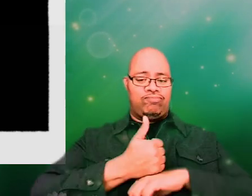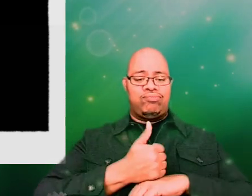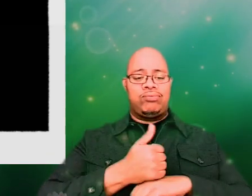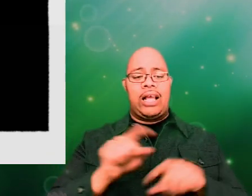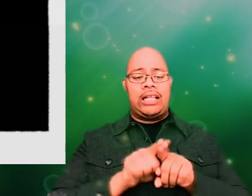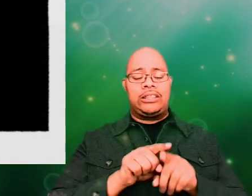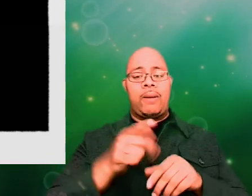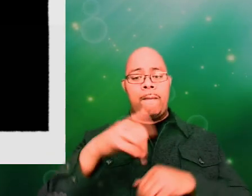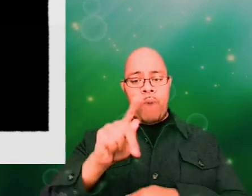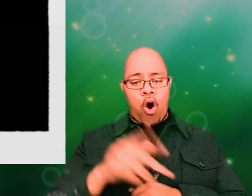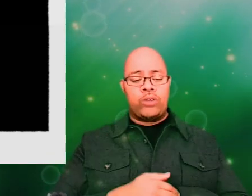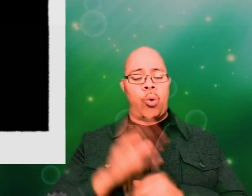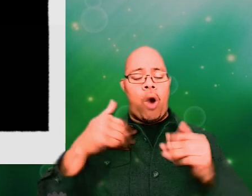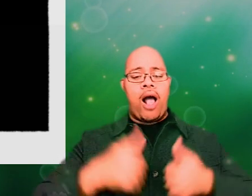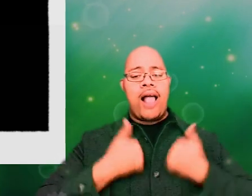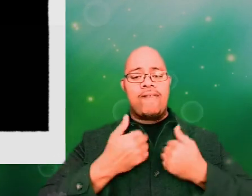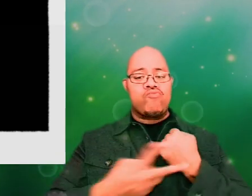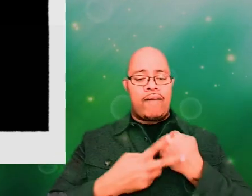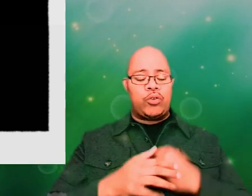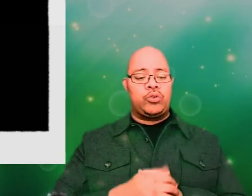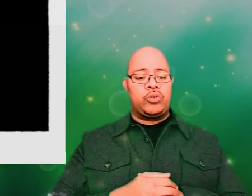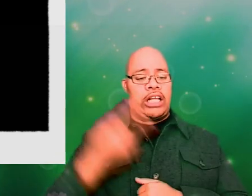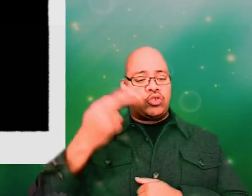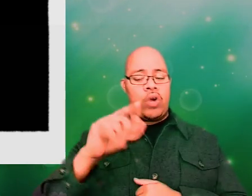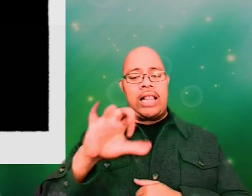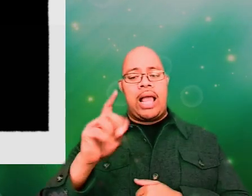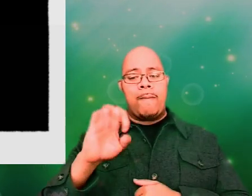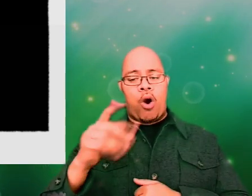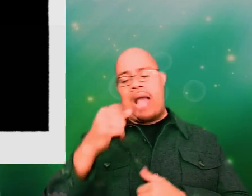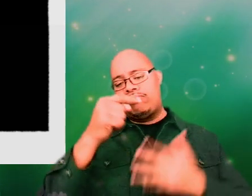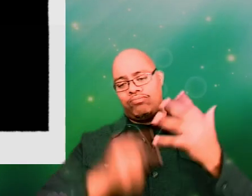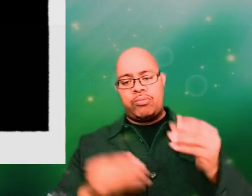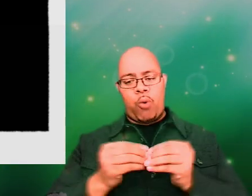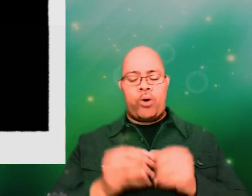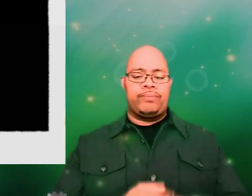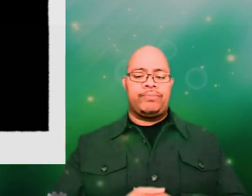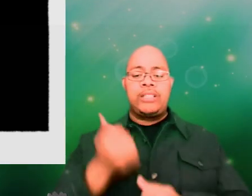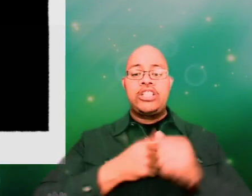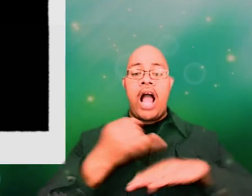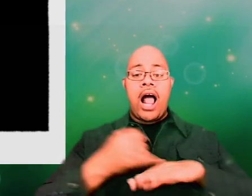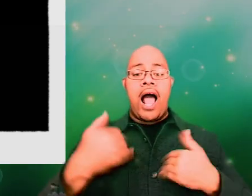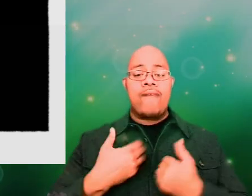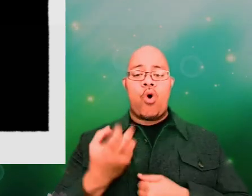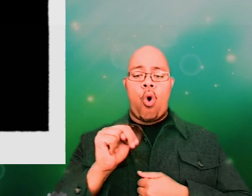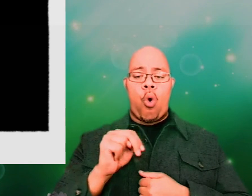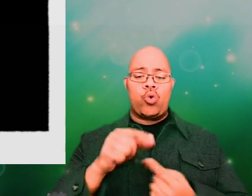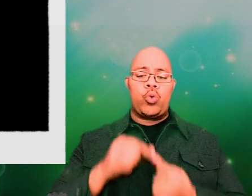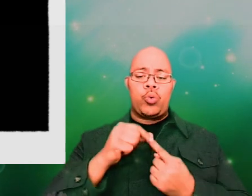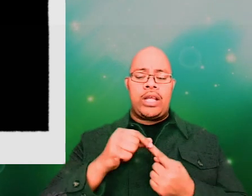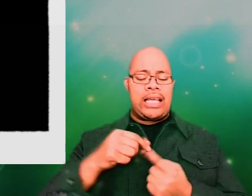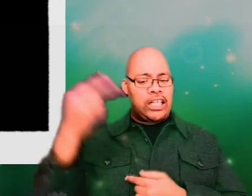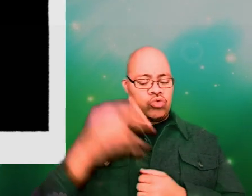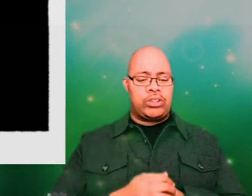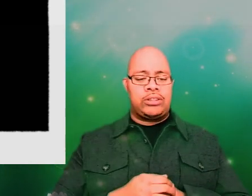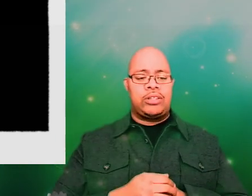as parks, wildlife refuges, historic landmarks, and more. Each island has its own unique, rich history